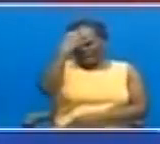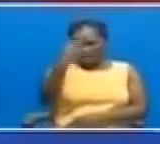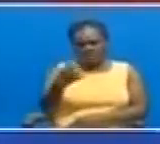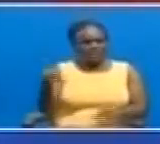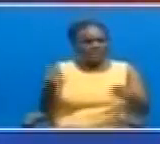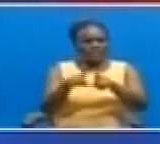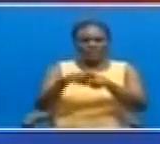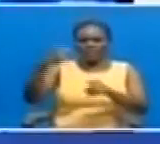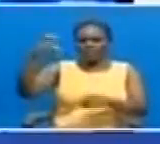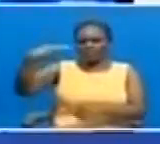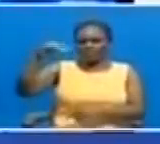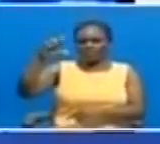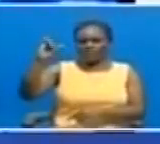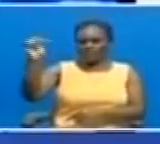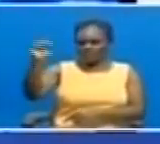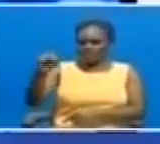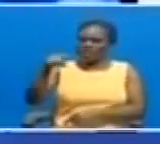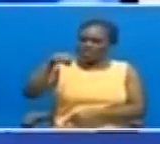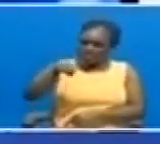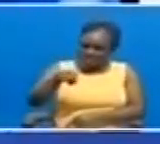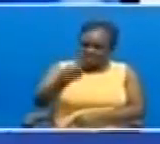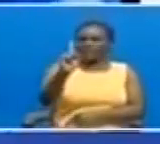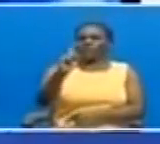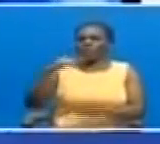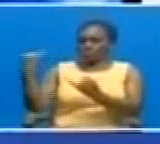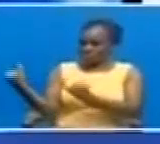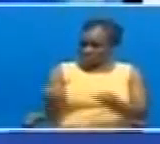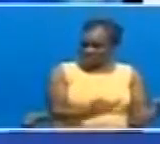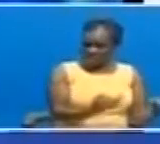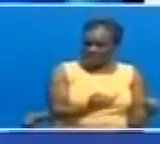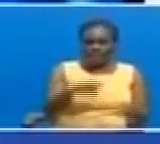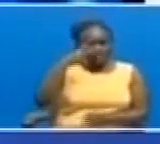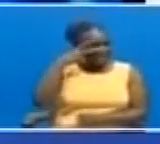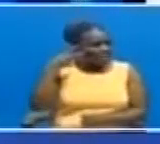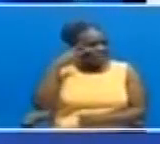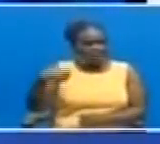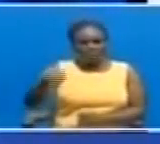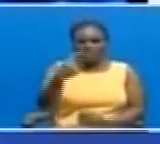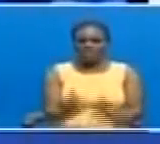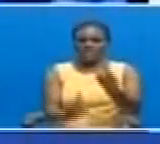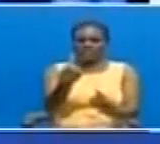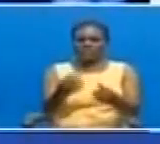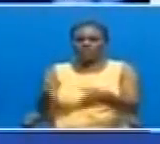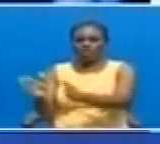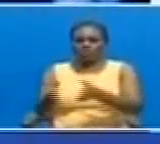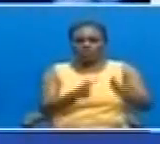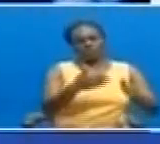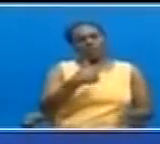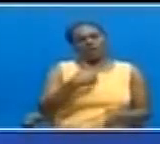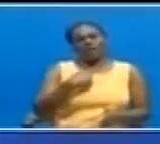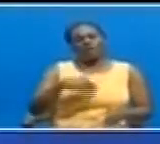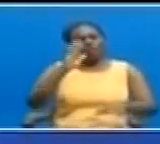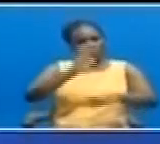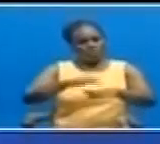Chris Kirubi, who tweeted, "Unless you are the one bringing terror, we are a hotbed of investment opportunities and great